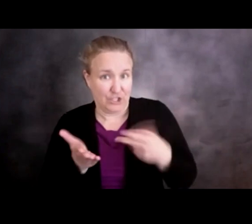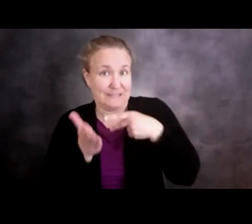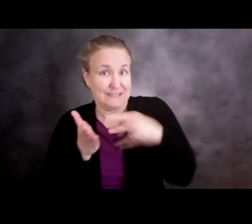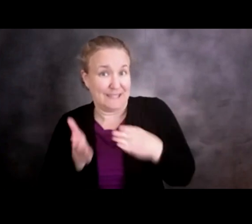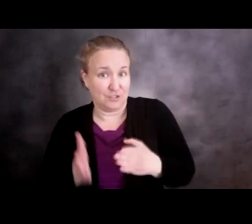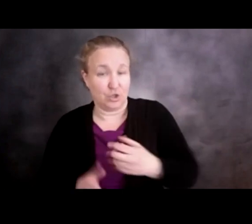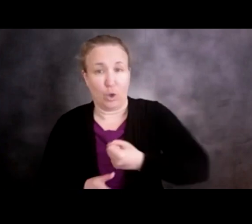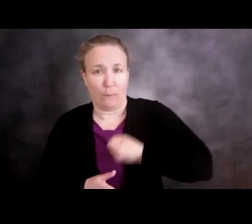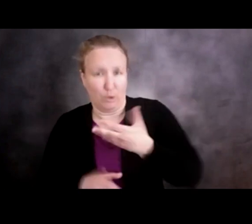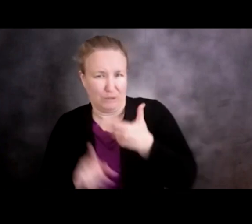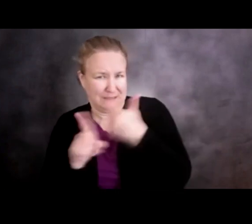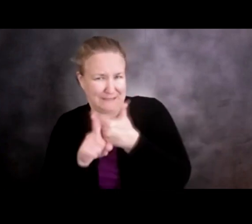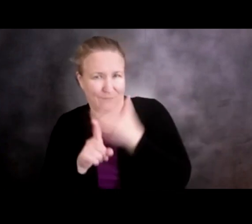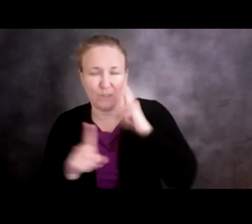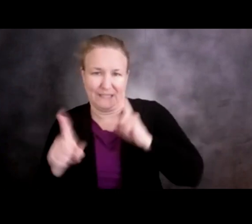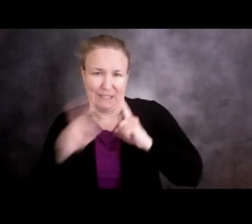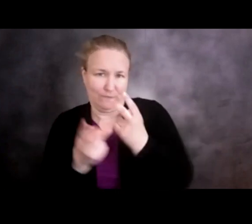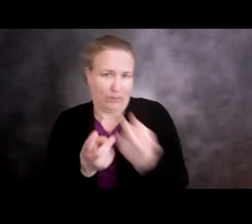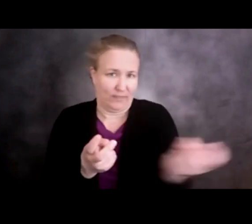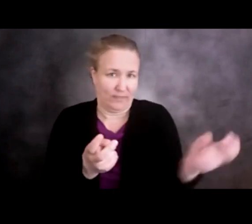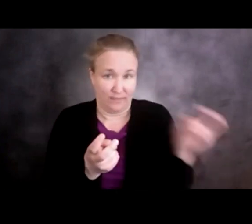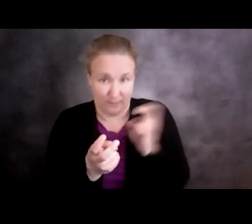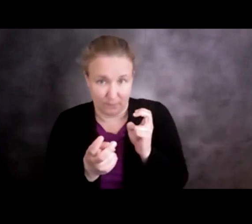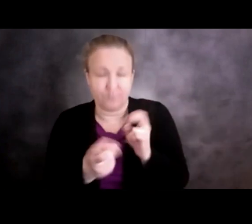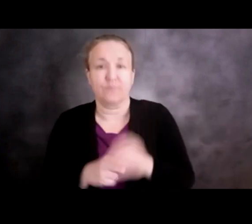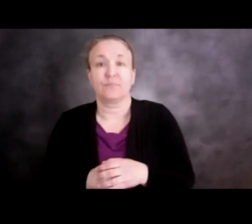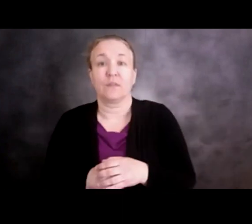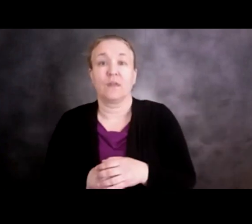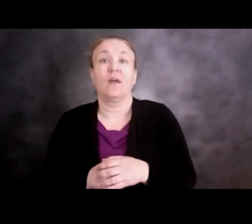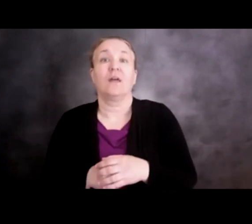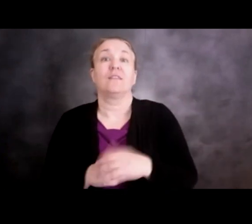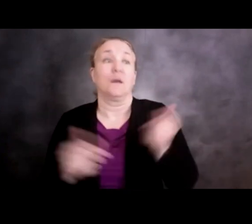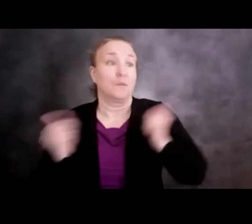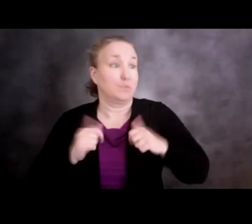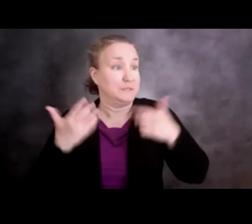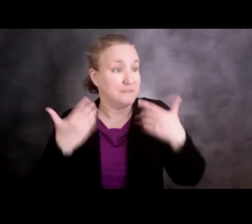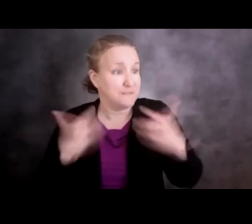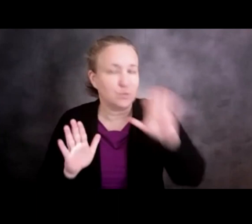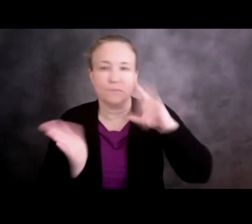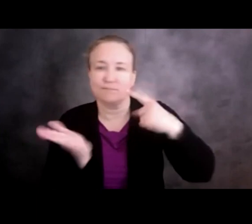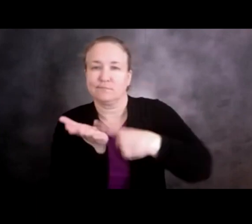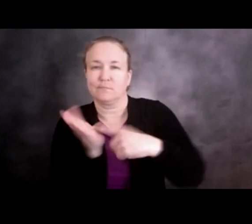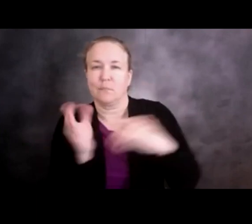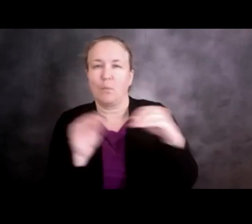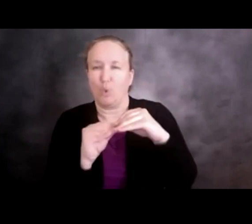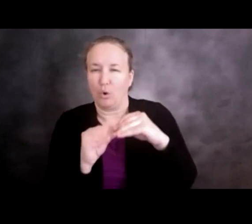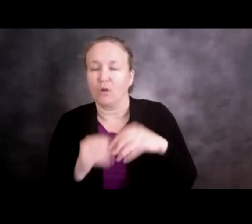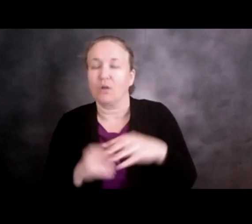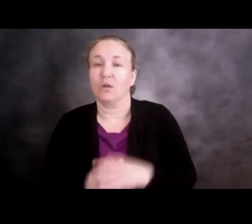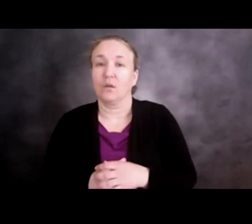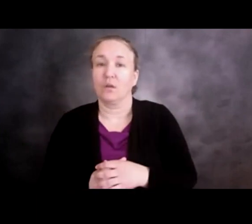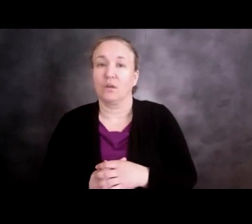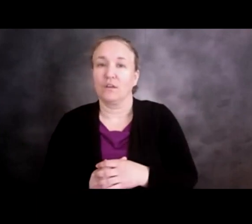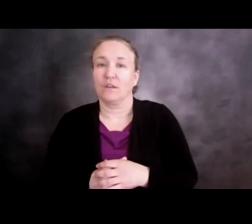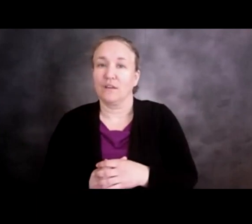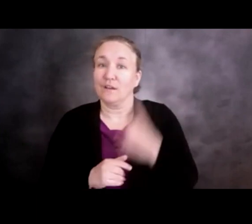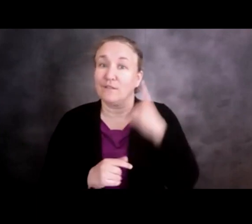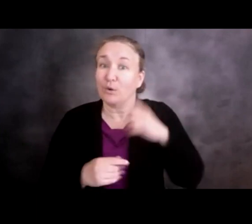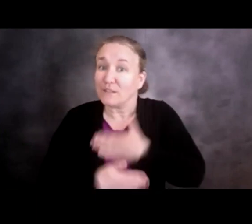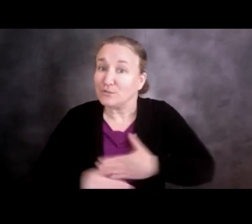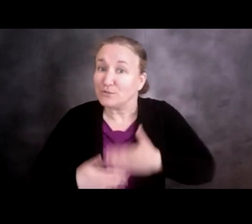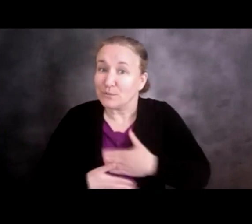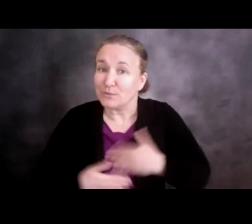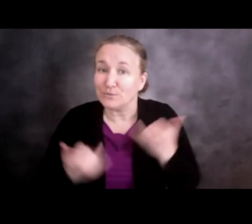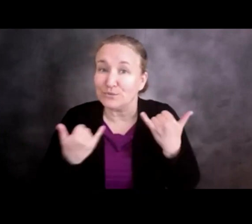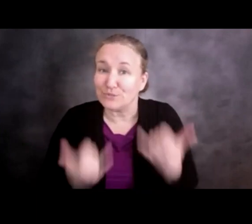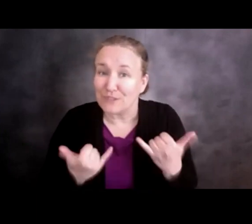And I will introduce the rest of the participants in this conversation after the performance. But first, for the whole treat of today,